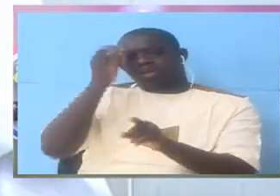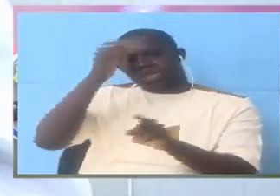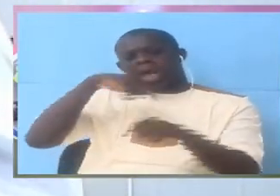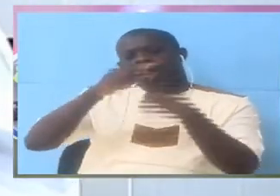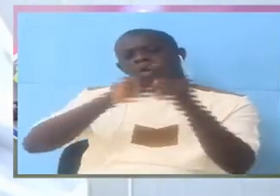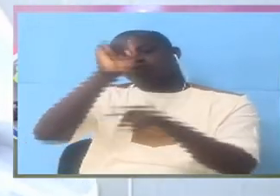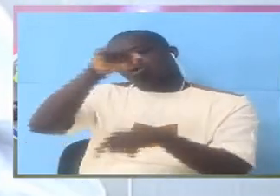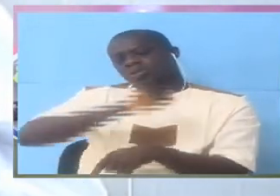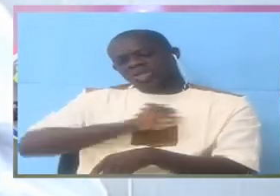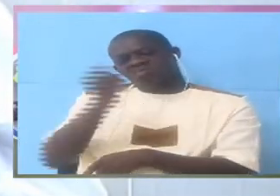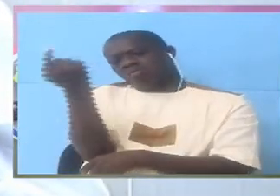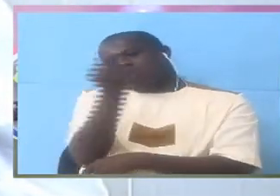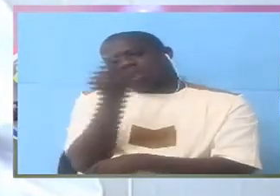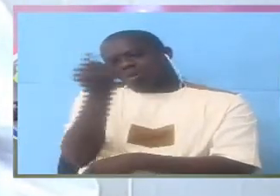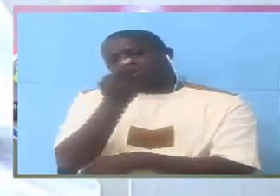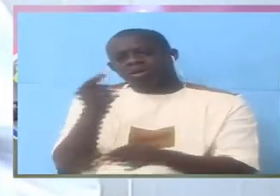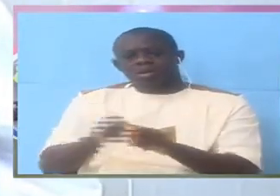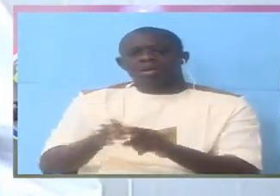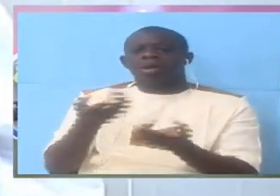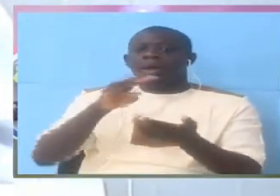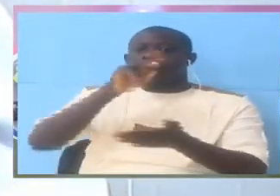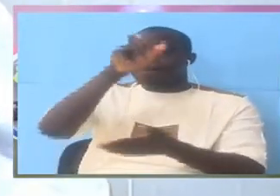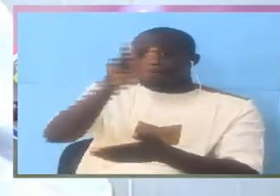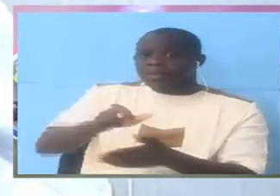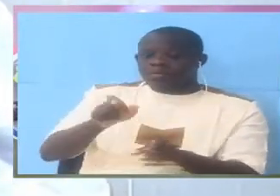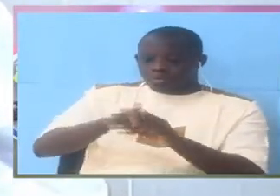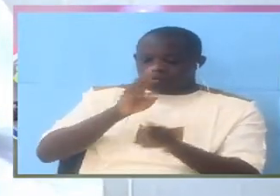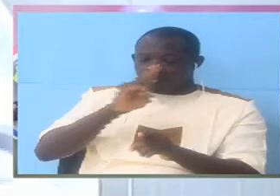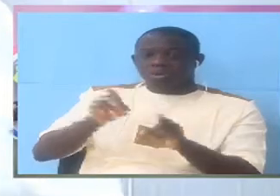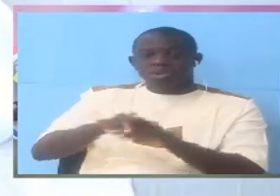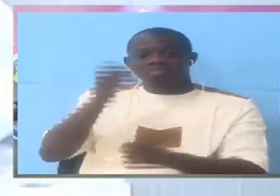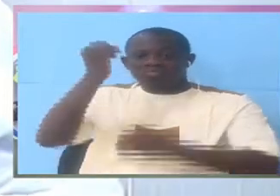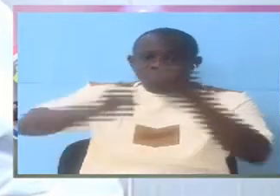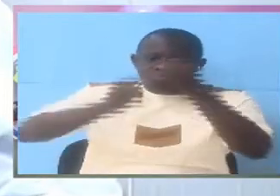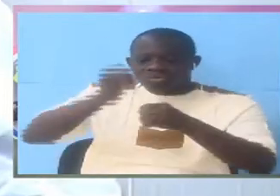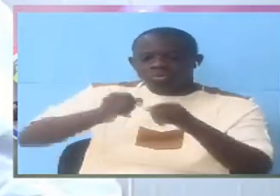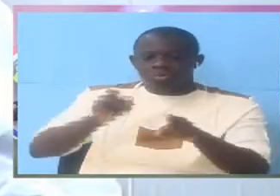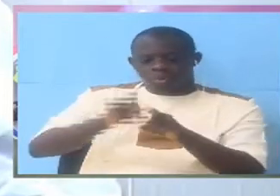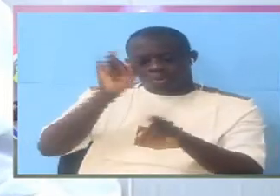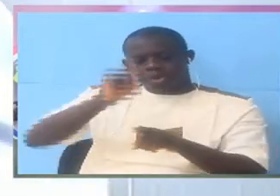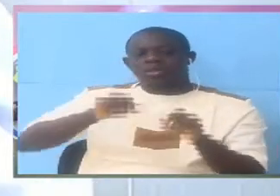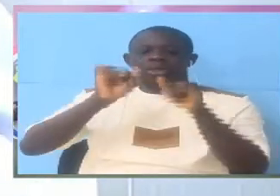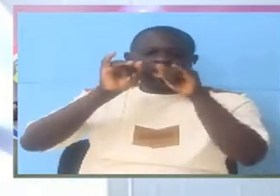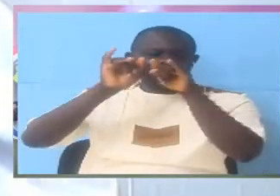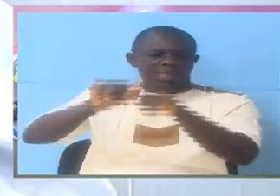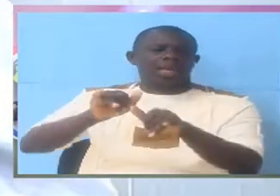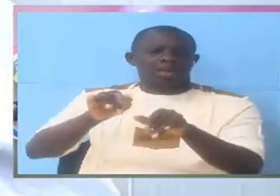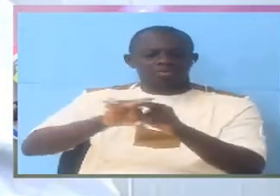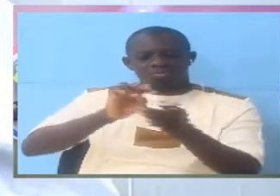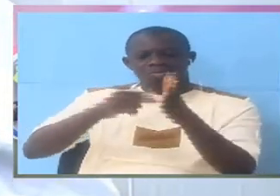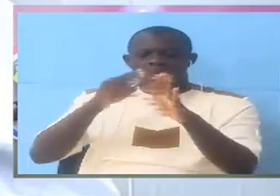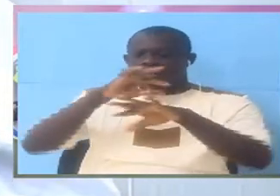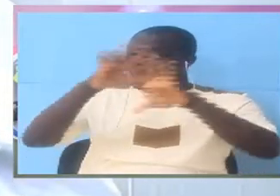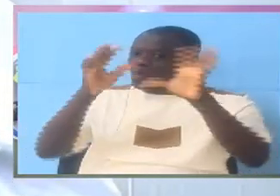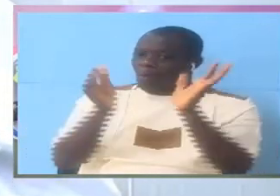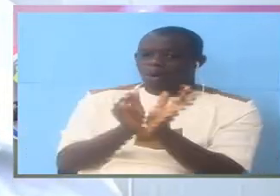who run away thinking about yourself. Those who run away should have stayed. We are all selfish. Okay. But when it comes to that, no